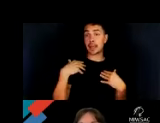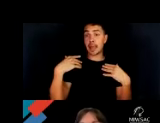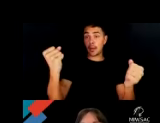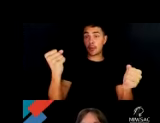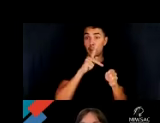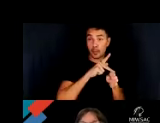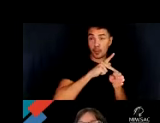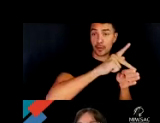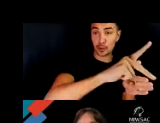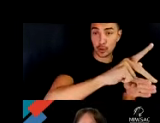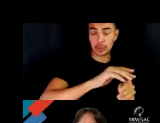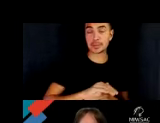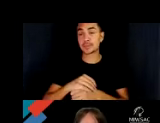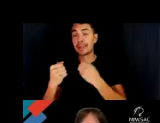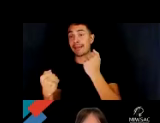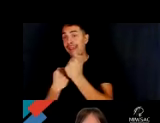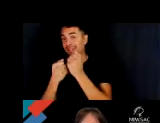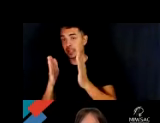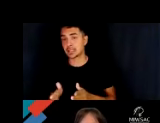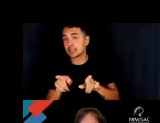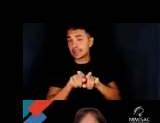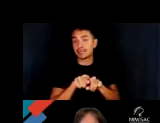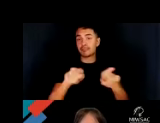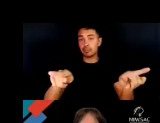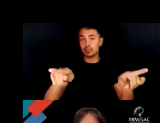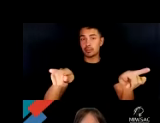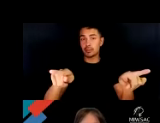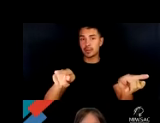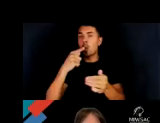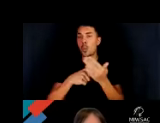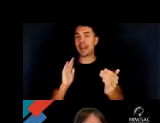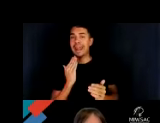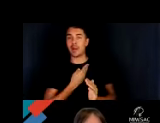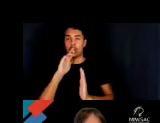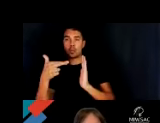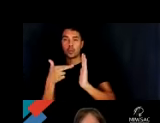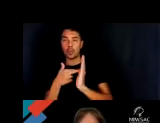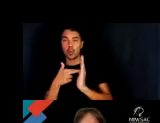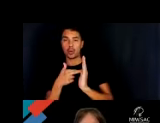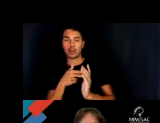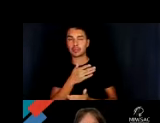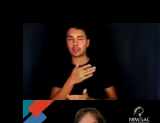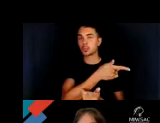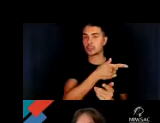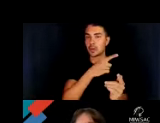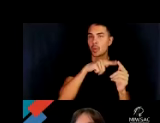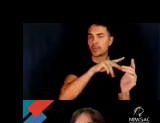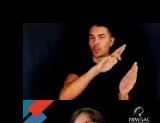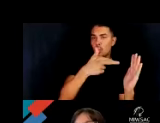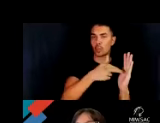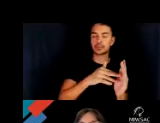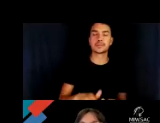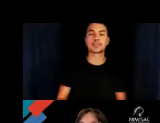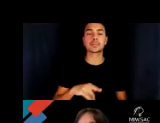even, and the role of an advocate. And then we will talk as well about chemical